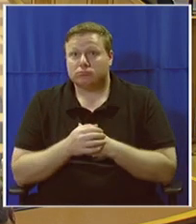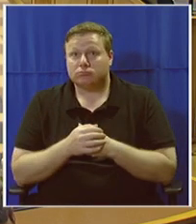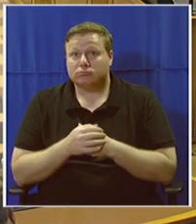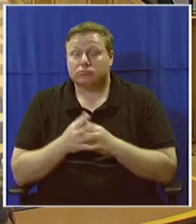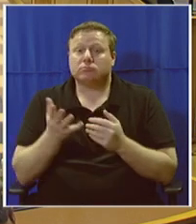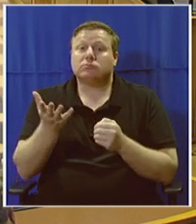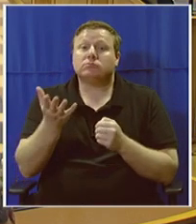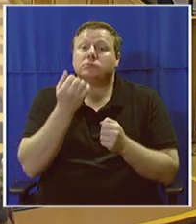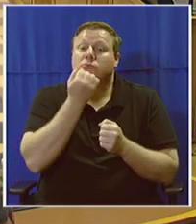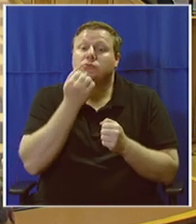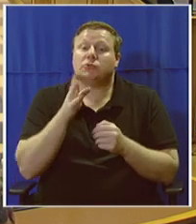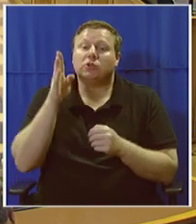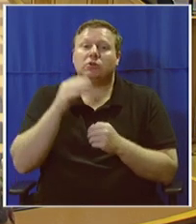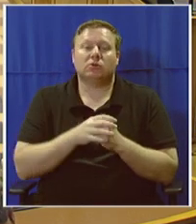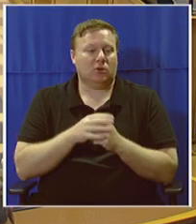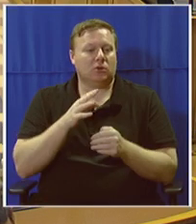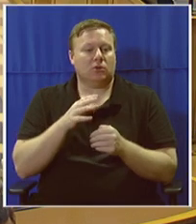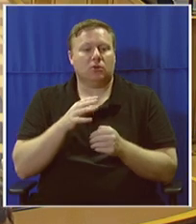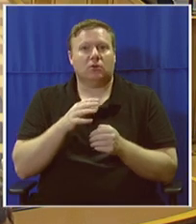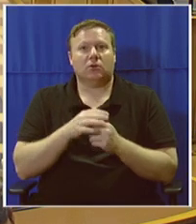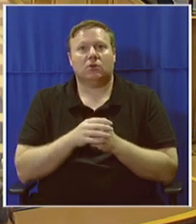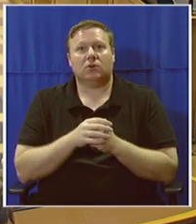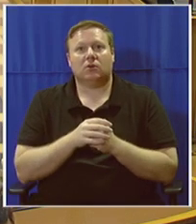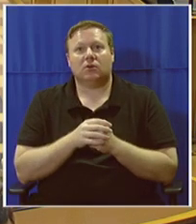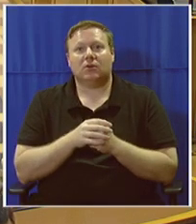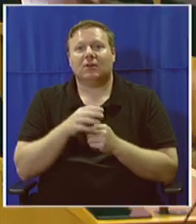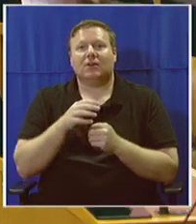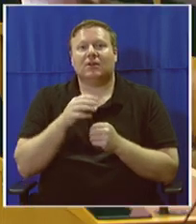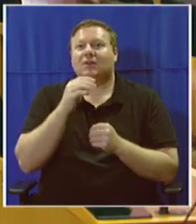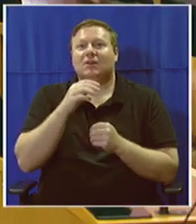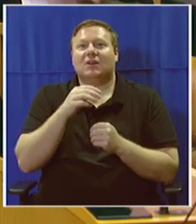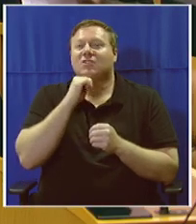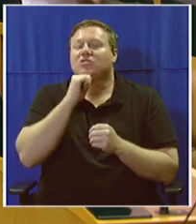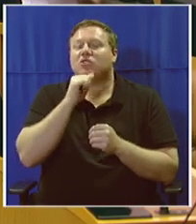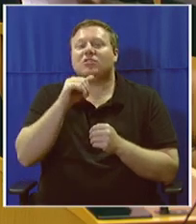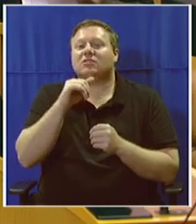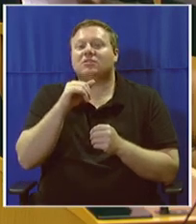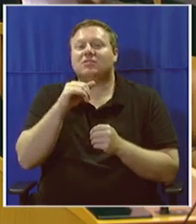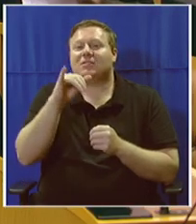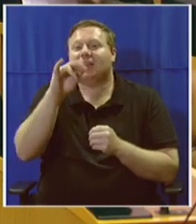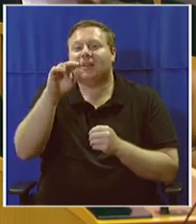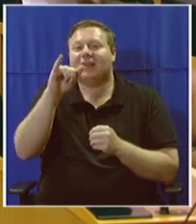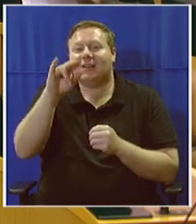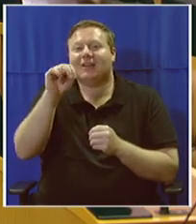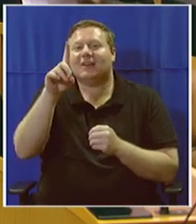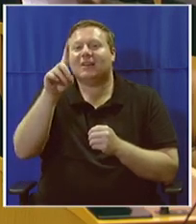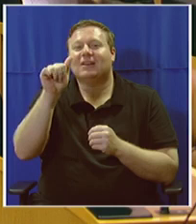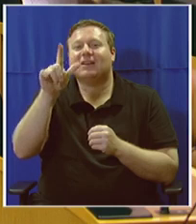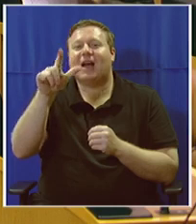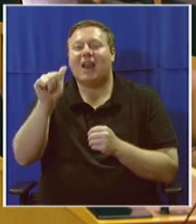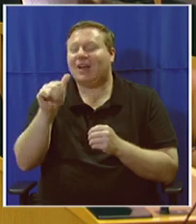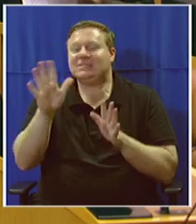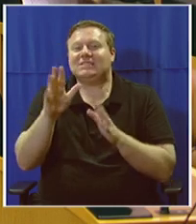on? Yeah, no objection, but I just thought for the record, it's Inanda Dam, not Indala Dam. I think the member said Indala